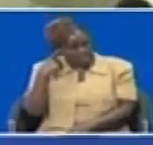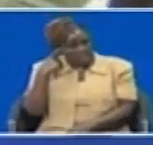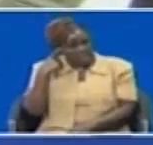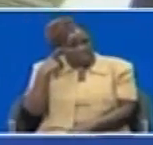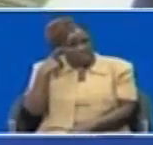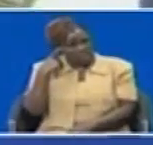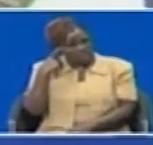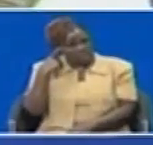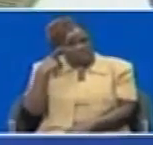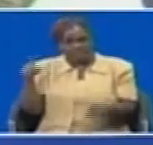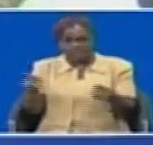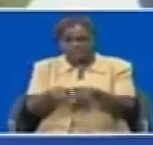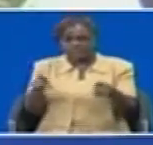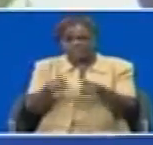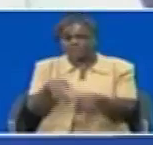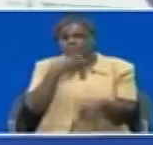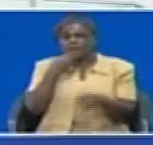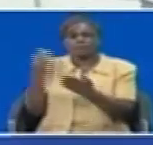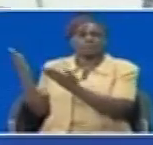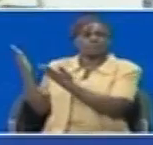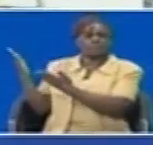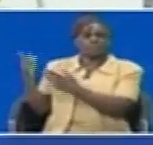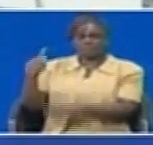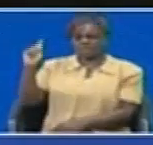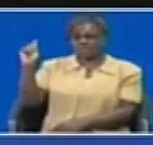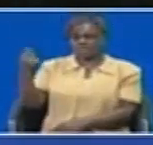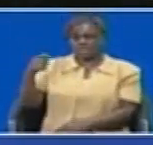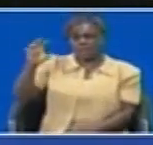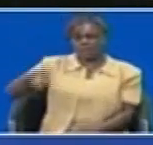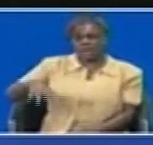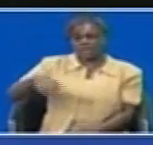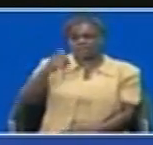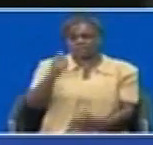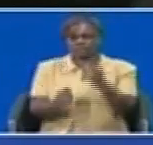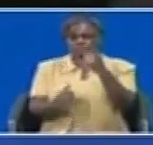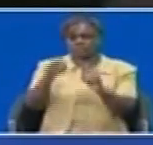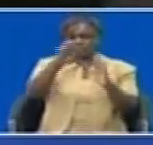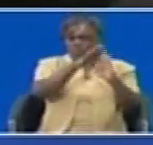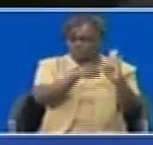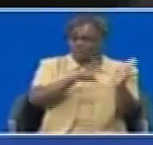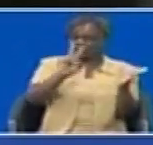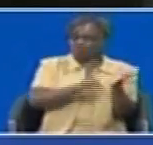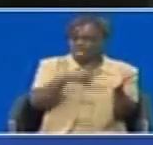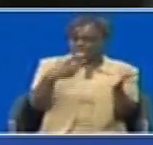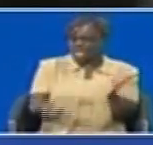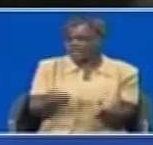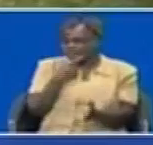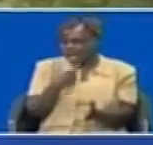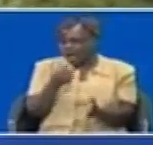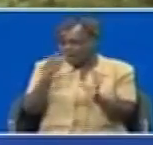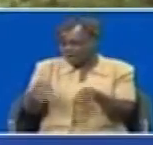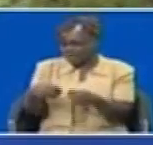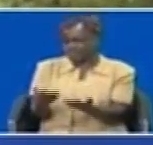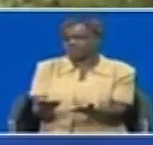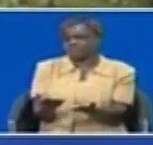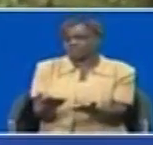to do. According to Cosmas Mushina from the Kenya Market Dairy Program, failure to treat your cow to this pedicure of